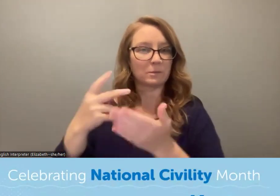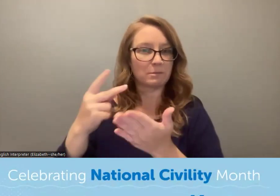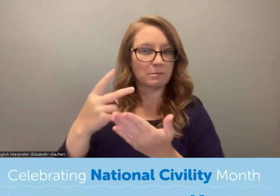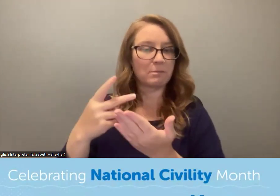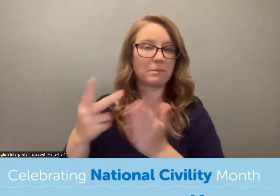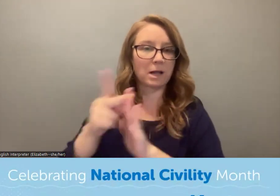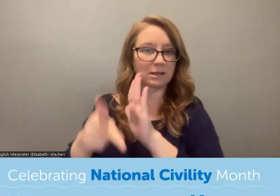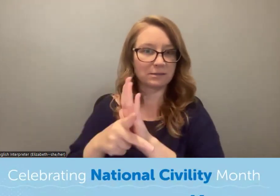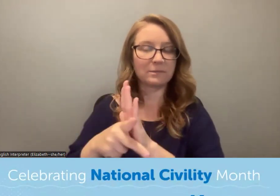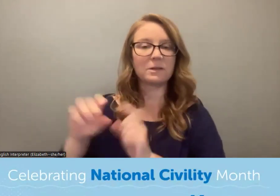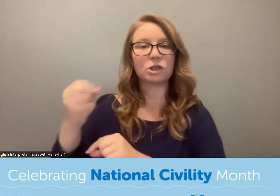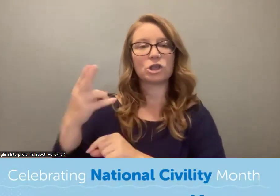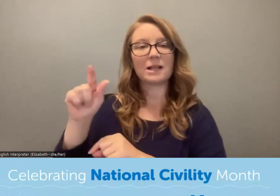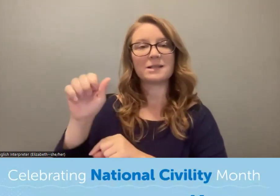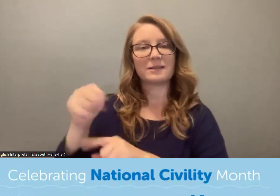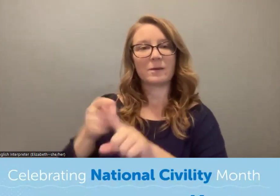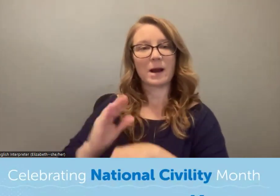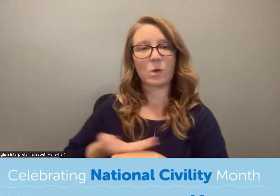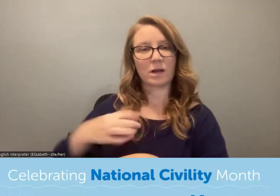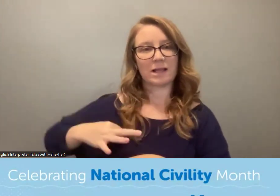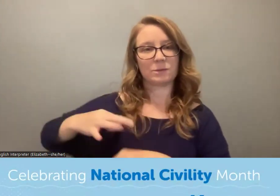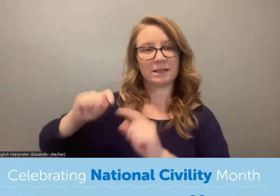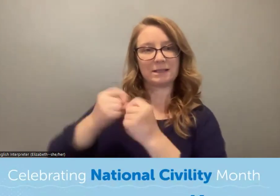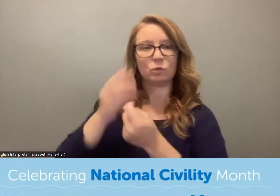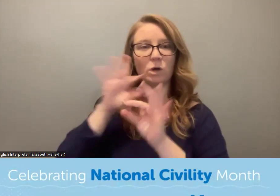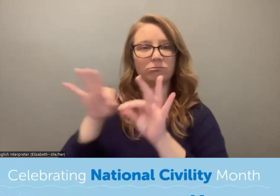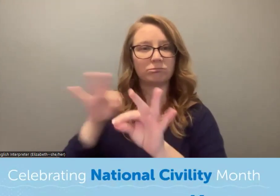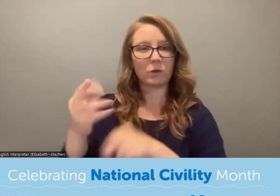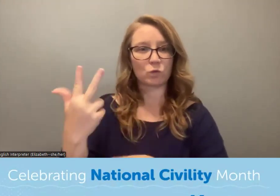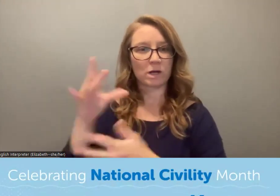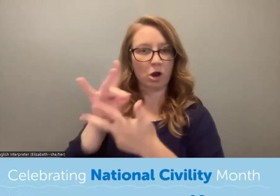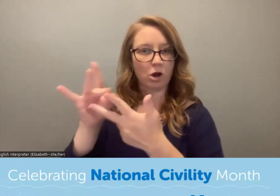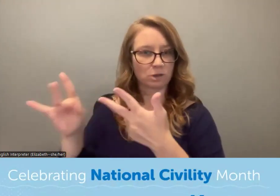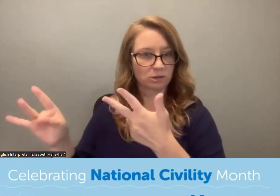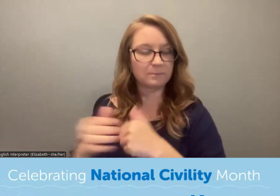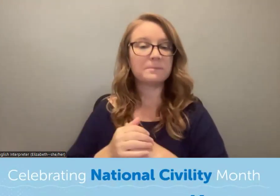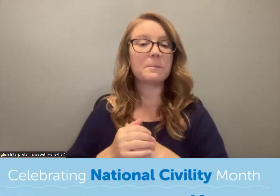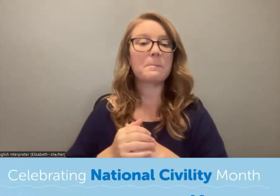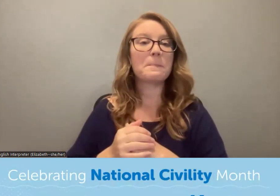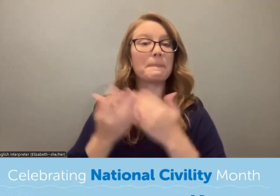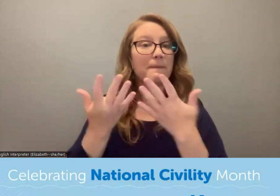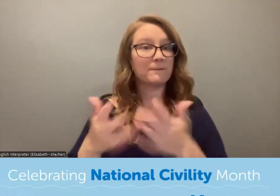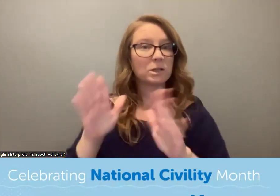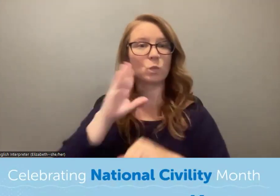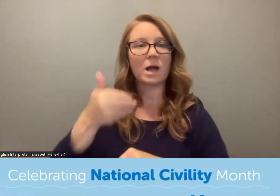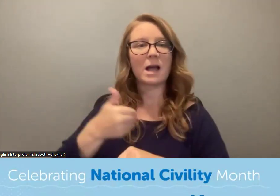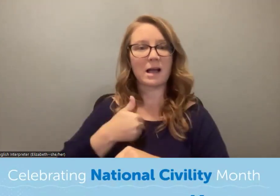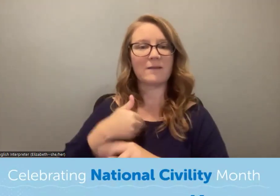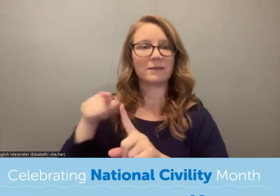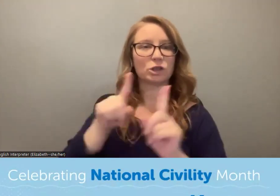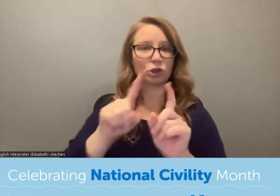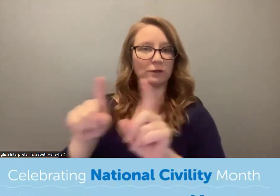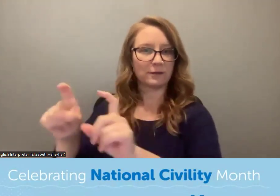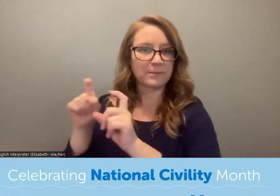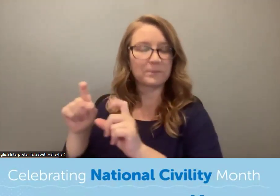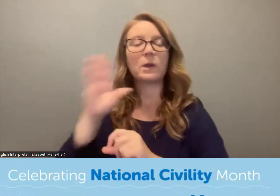Prante from our eligibility team will walk through the 3 options. This will be followed by a Menti survey, and